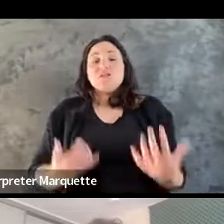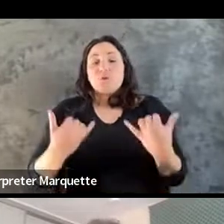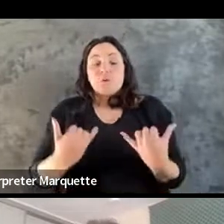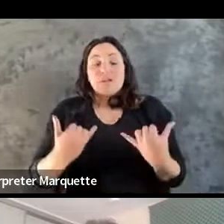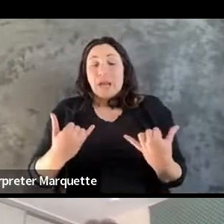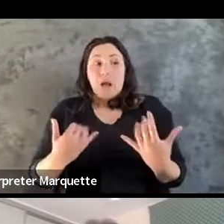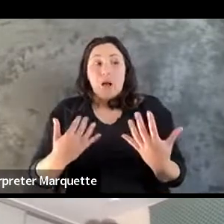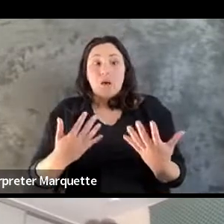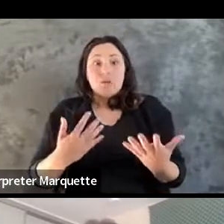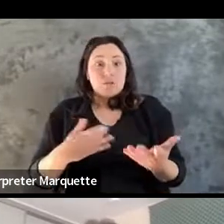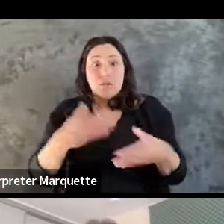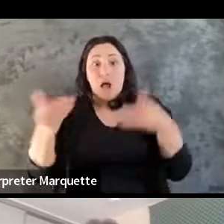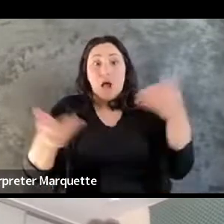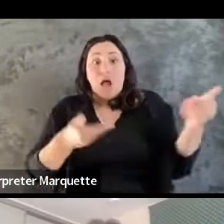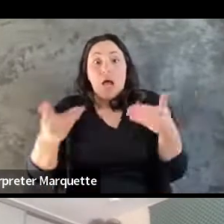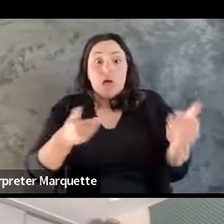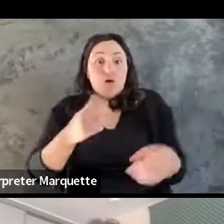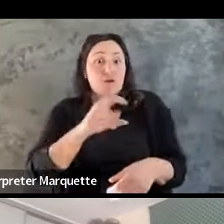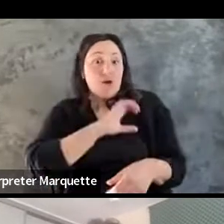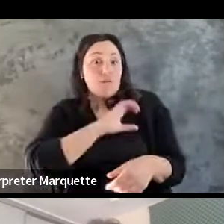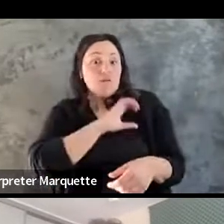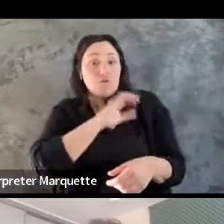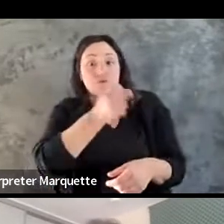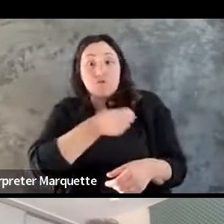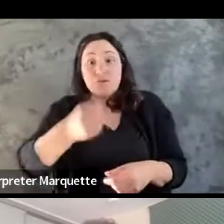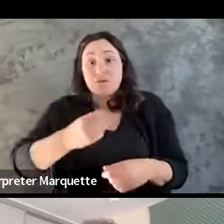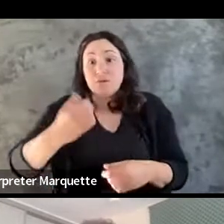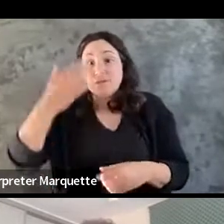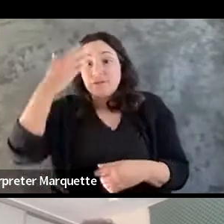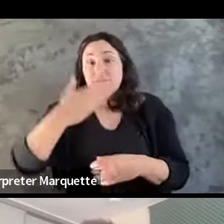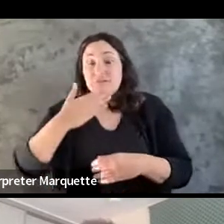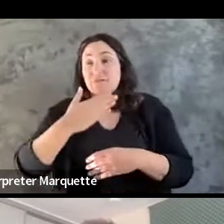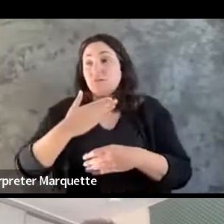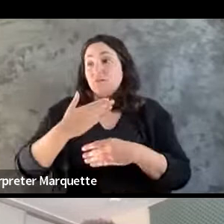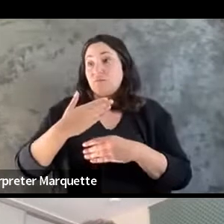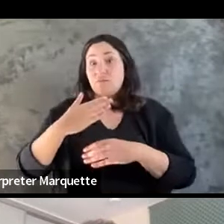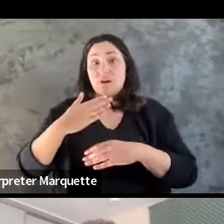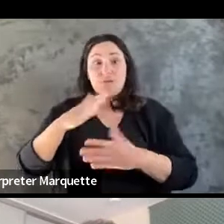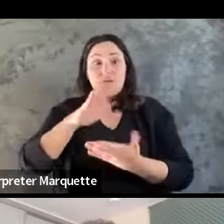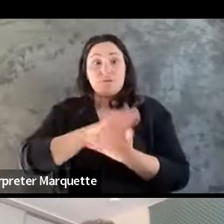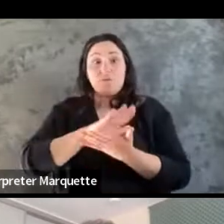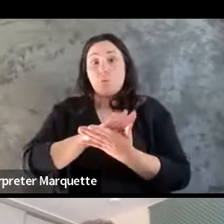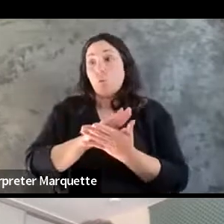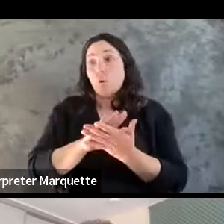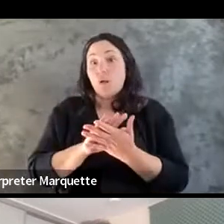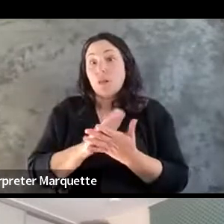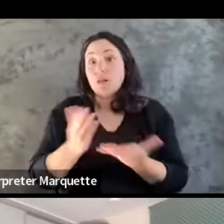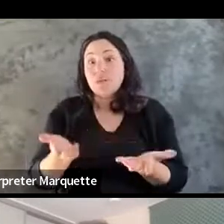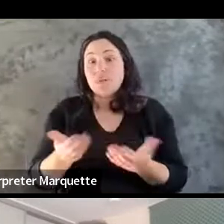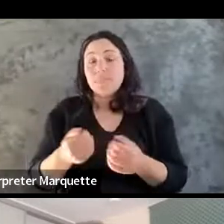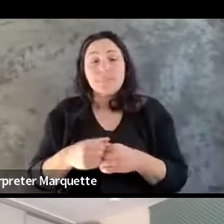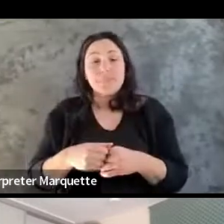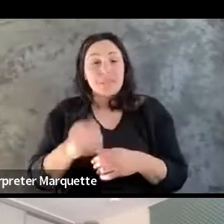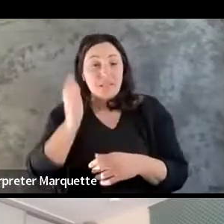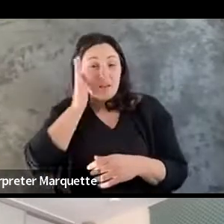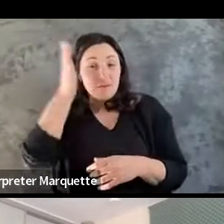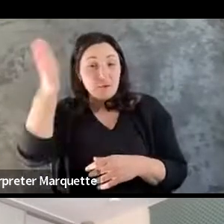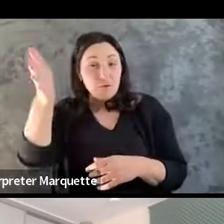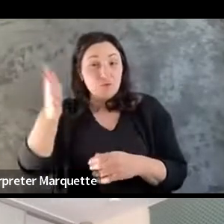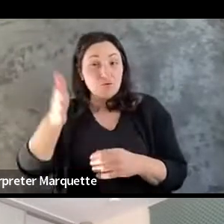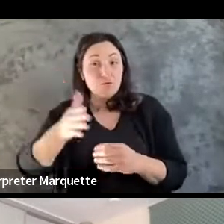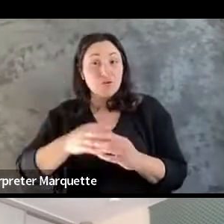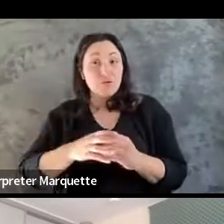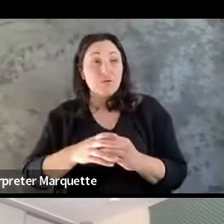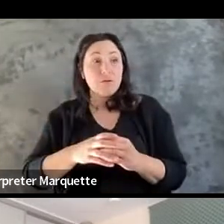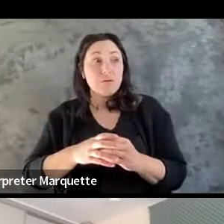knee-jerk hire a bunch of armed officers to stand in front of our campuses. Does that happen in the future as part of a comprehensive